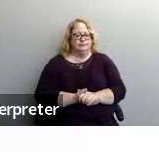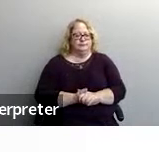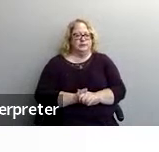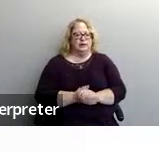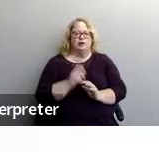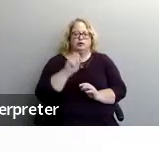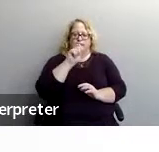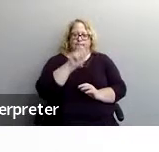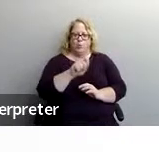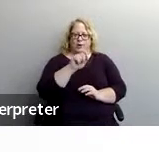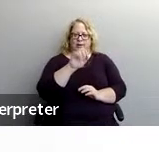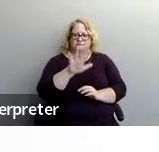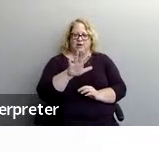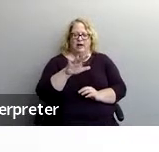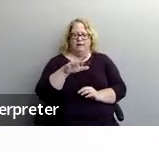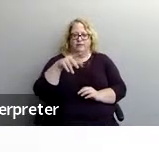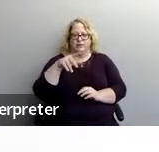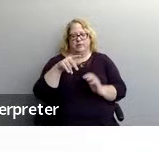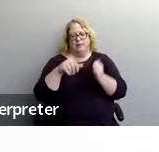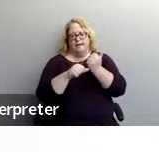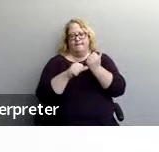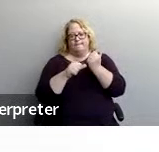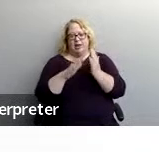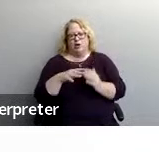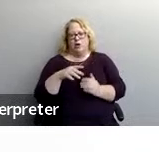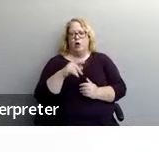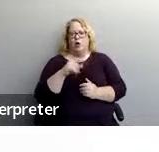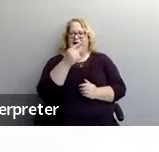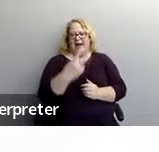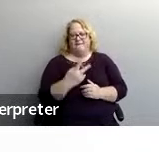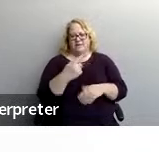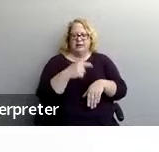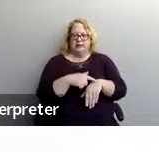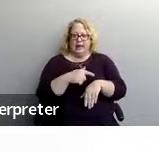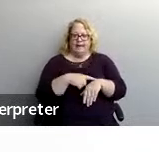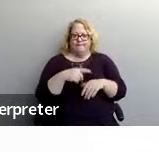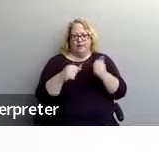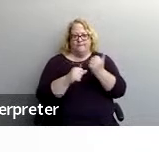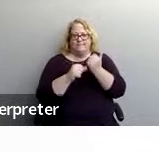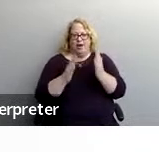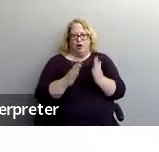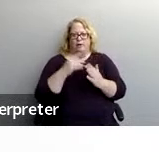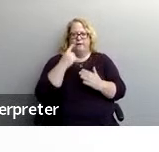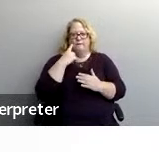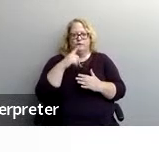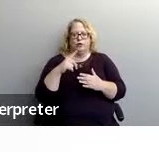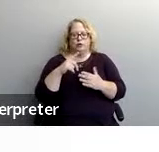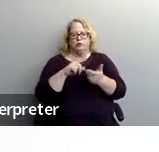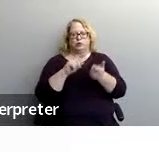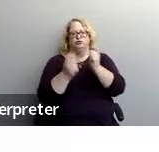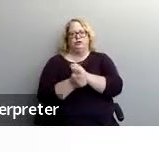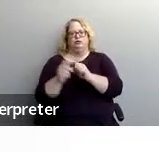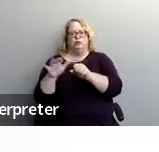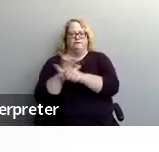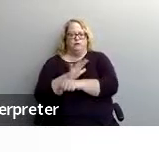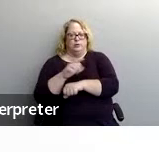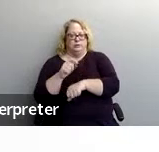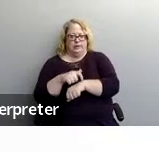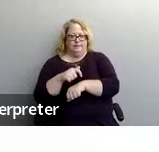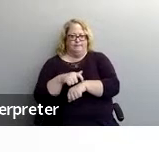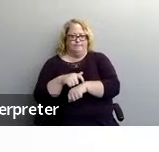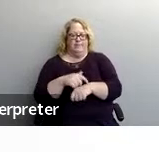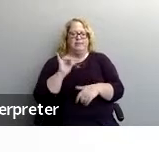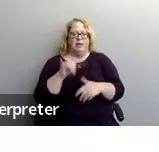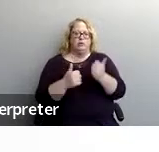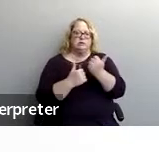0.5 para or FTE, half-time and para position that we're asking to go to a full-time position.